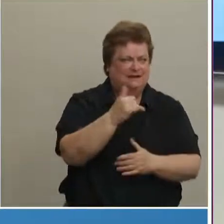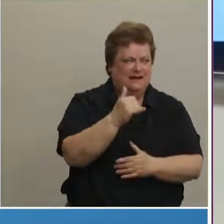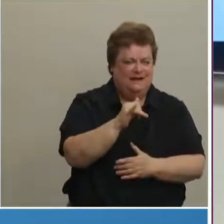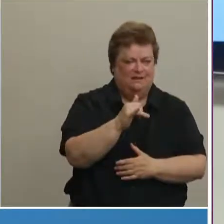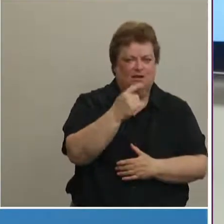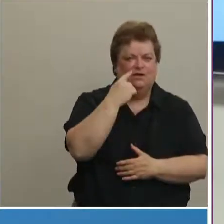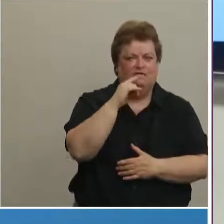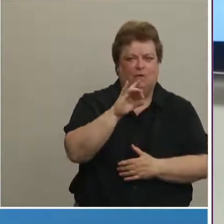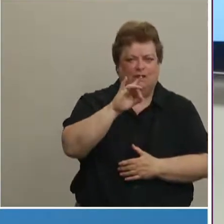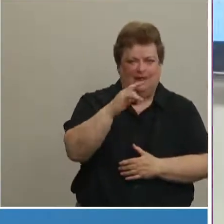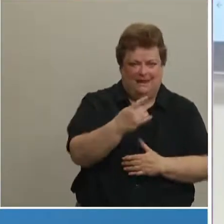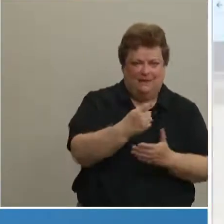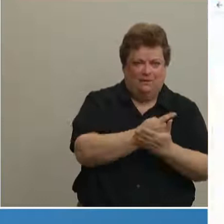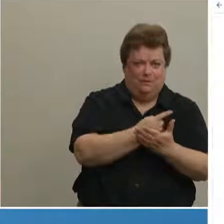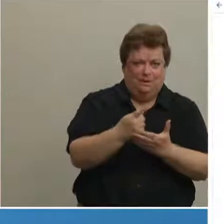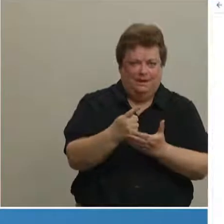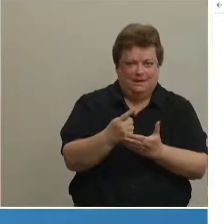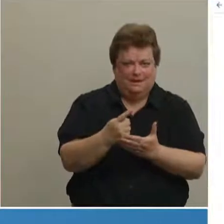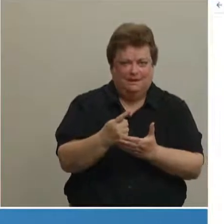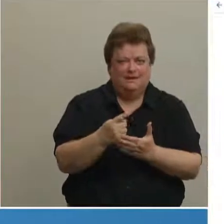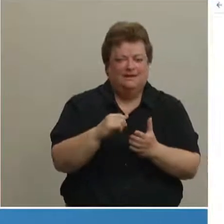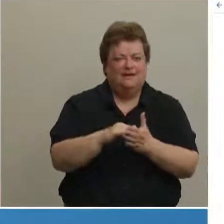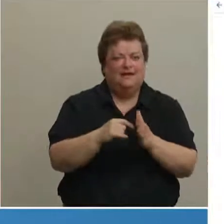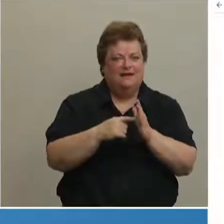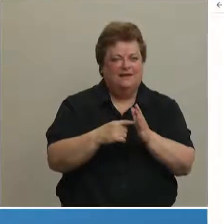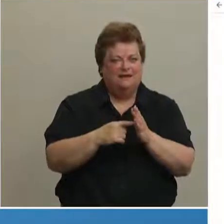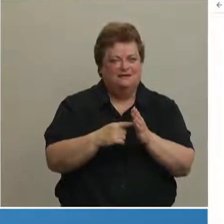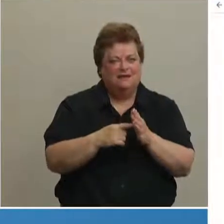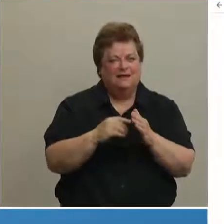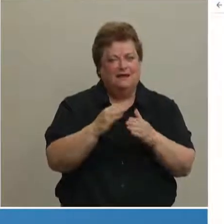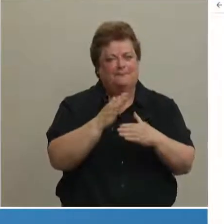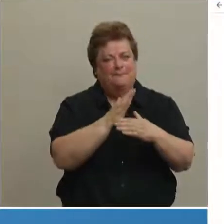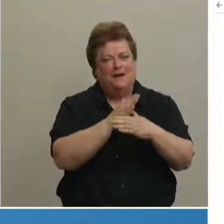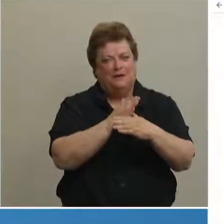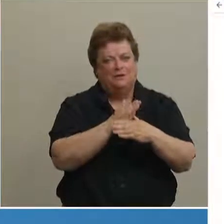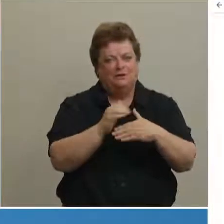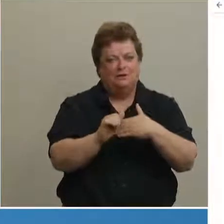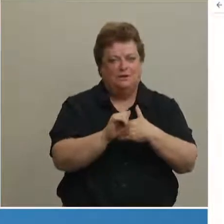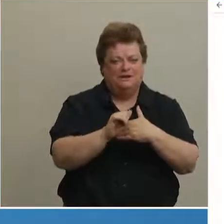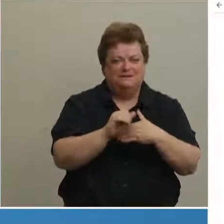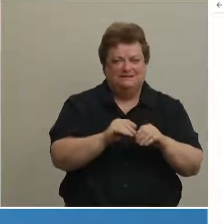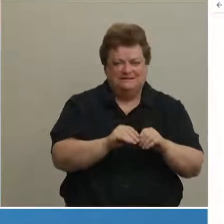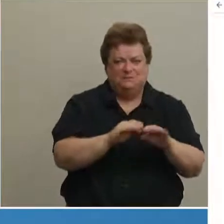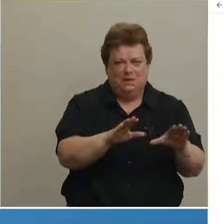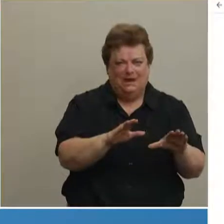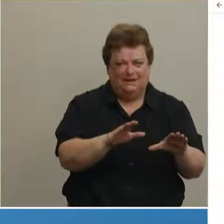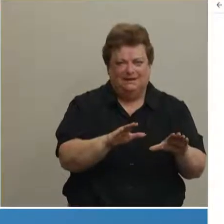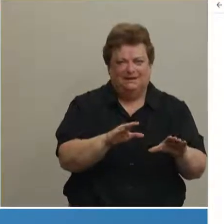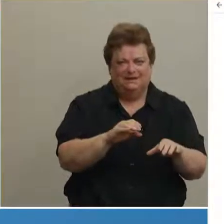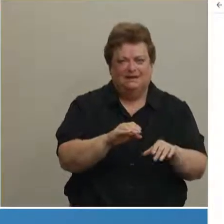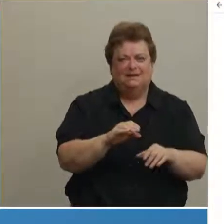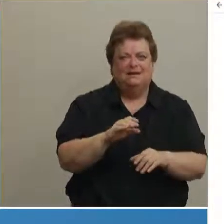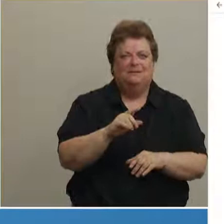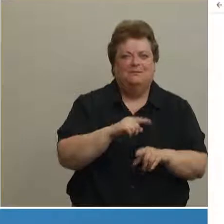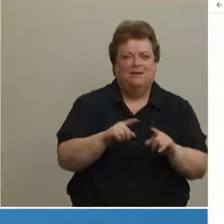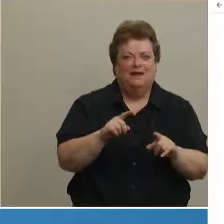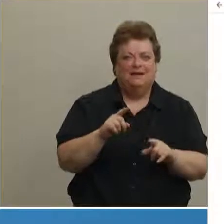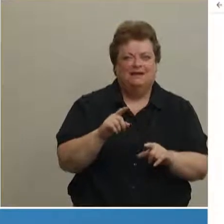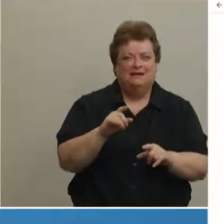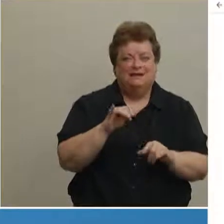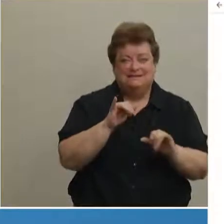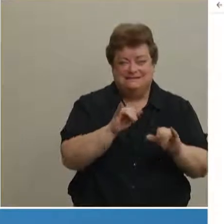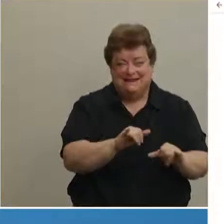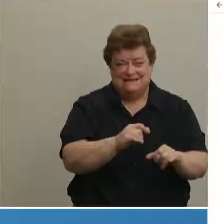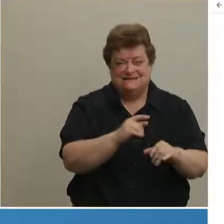the 8th consecutive week. This indicates a moderate risk of the virus spreading in our community. While the dial position remains